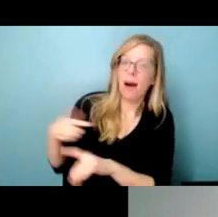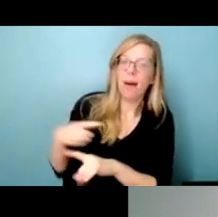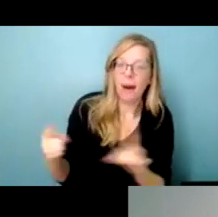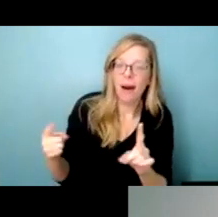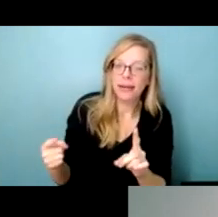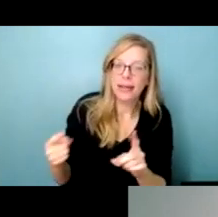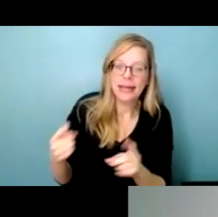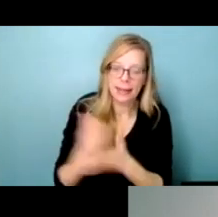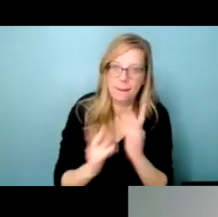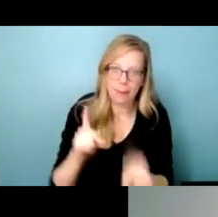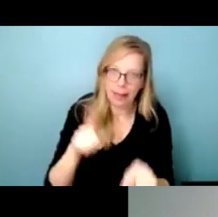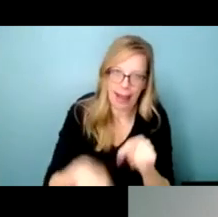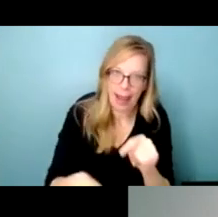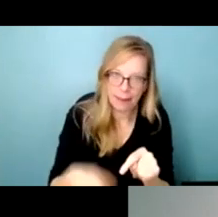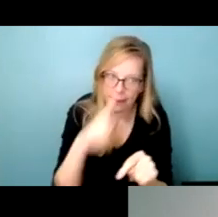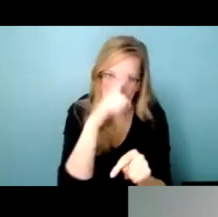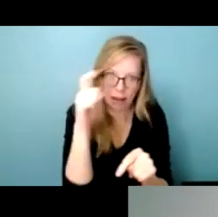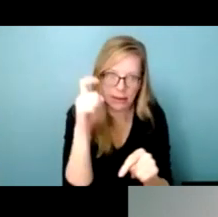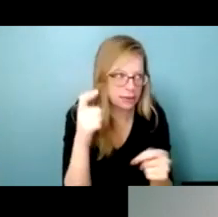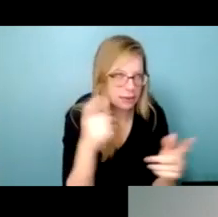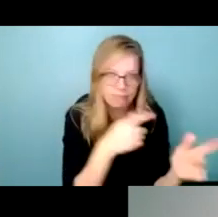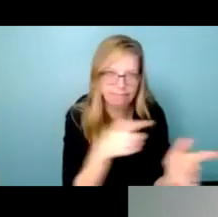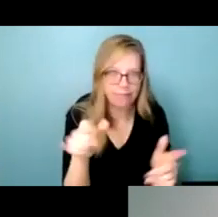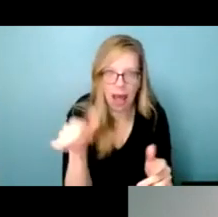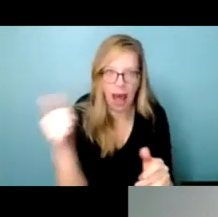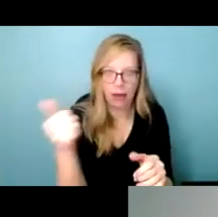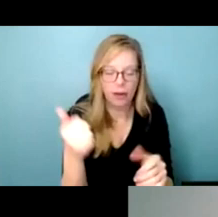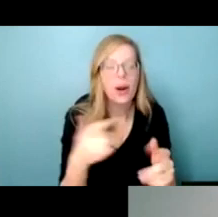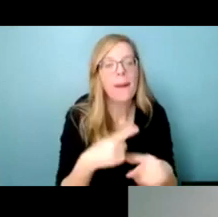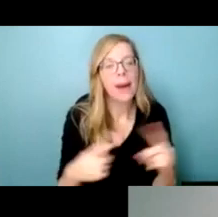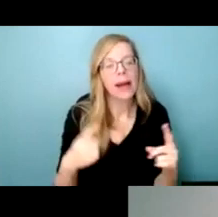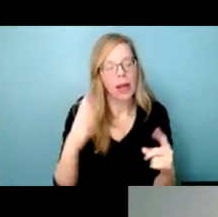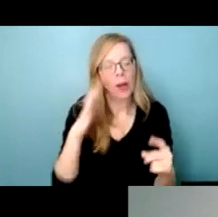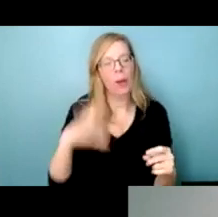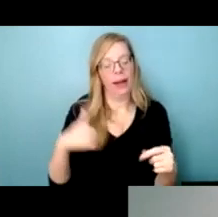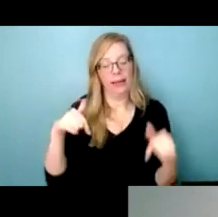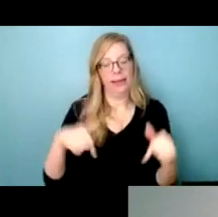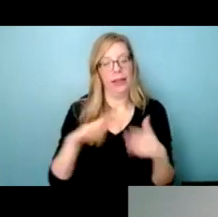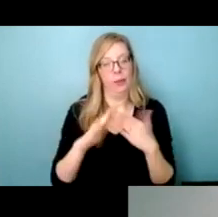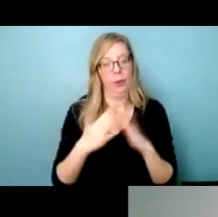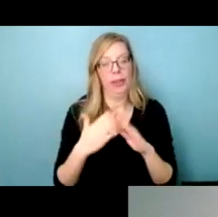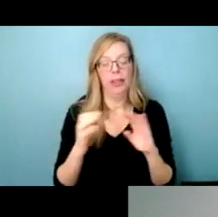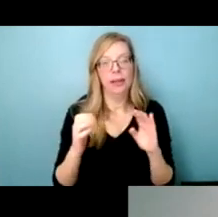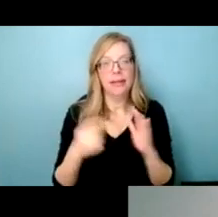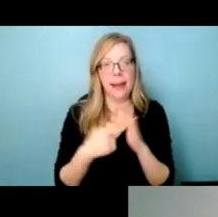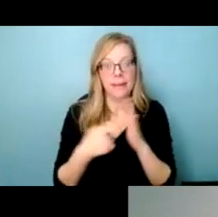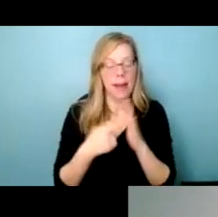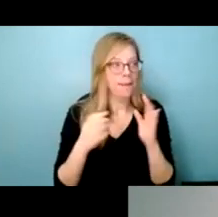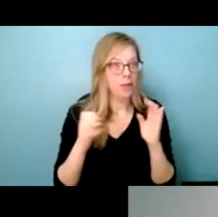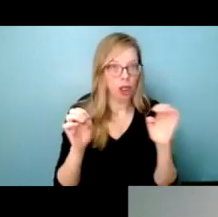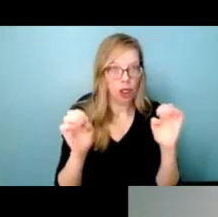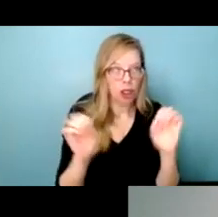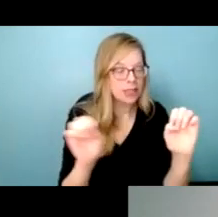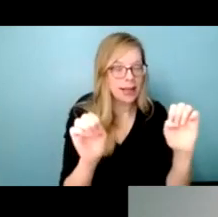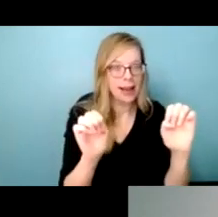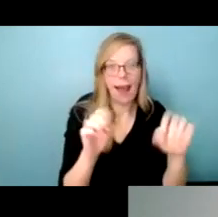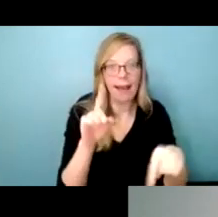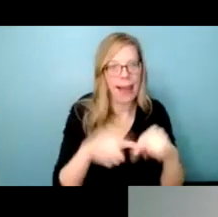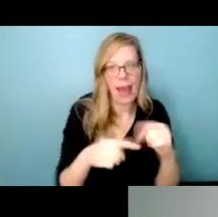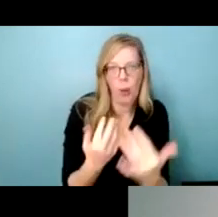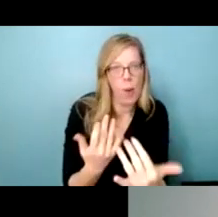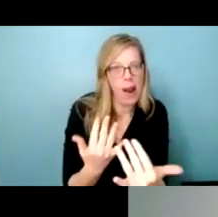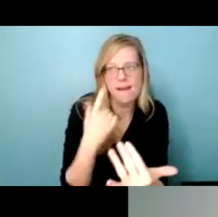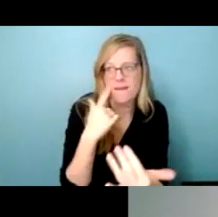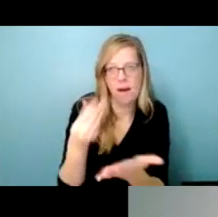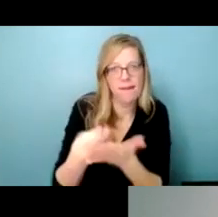recognizing that there's urgency in our community that sometimes doesn't let us wait for funders